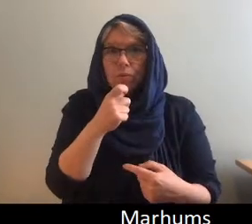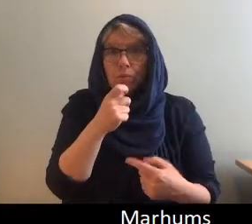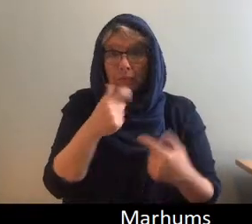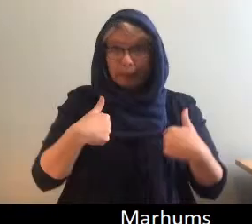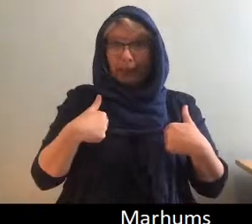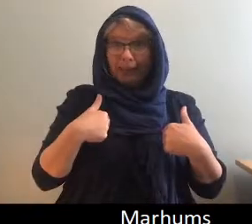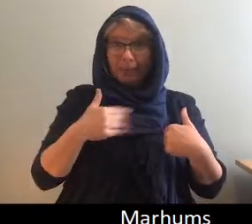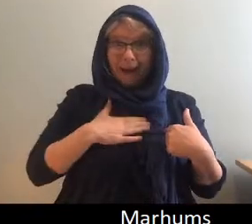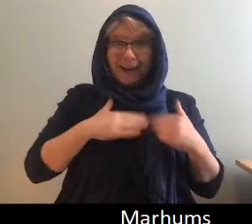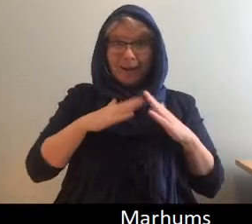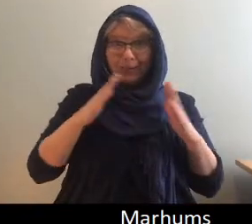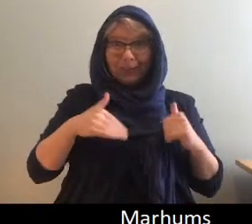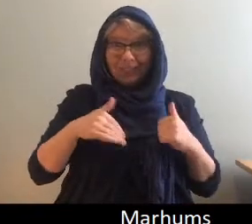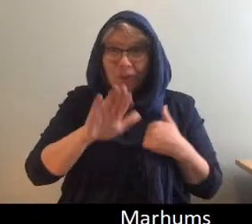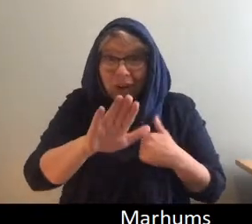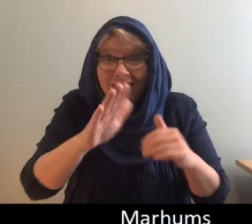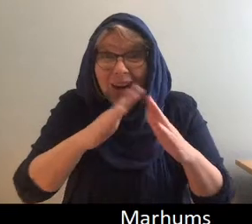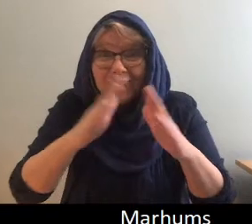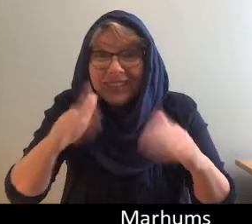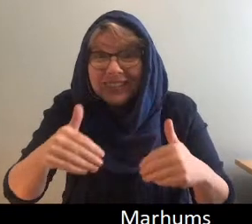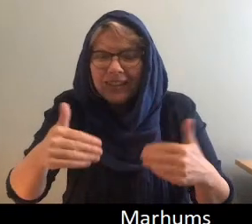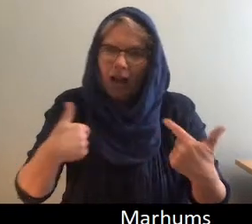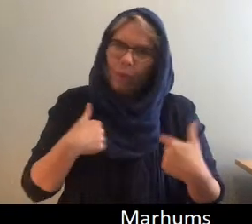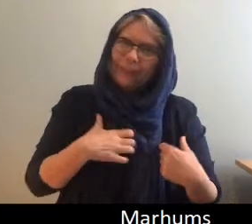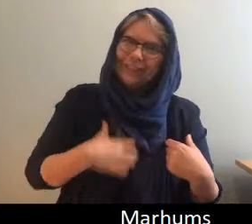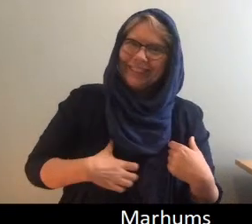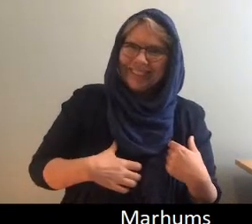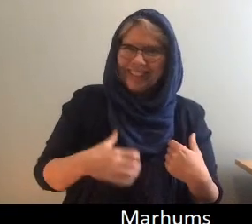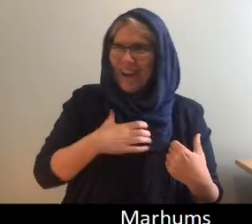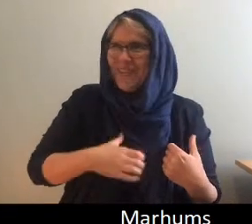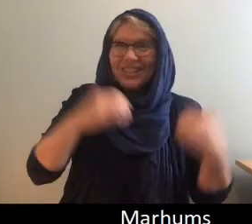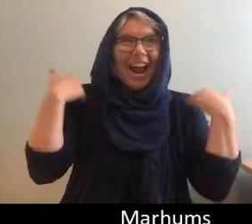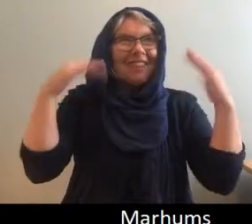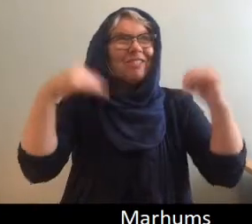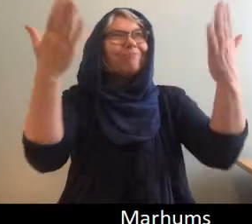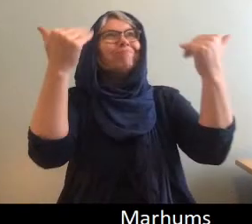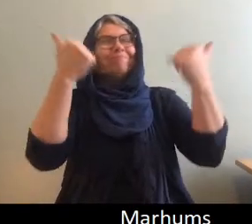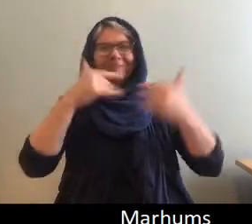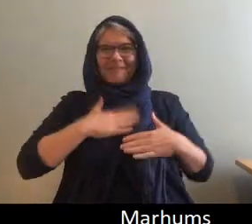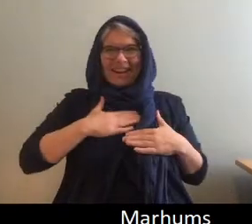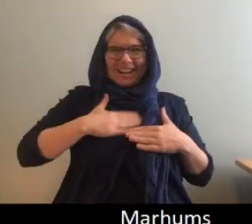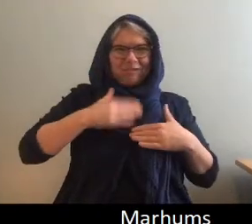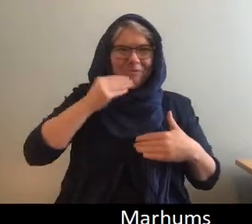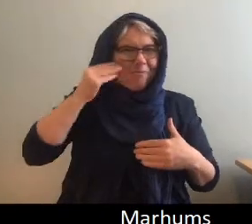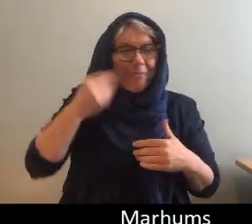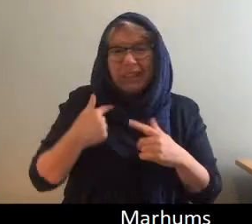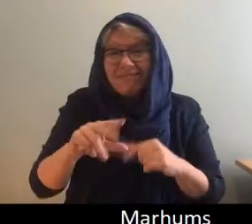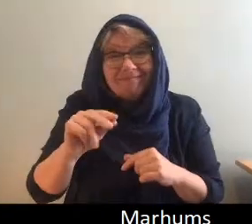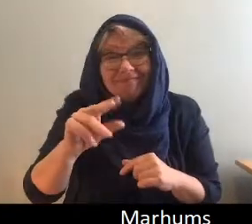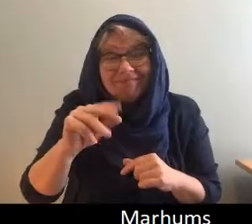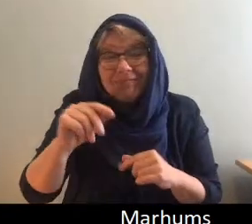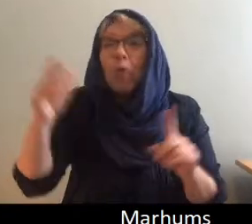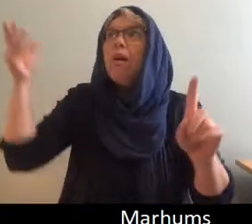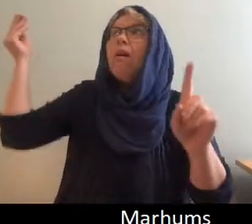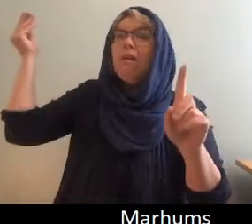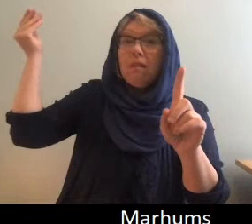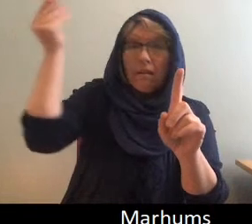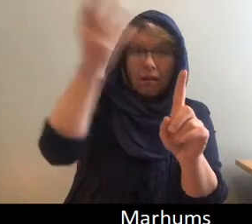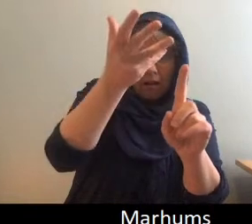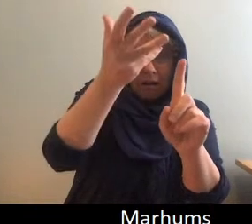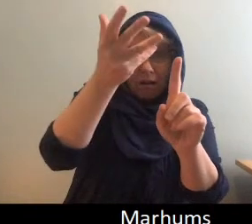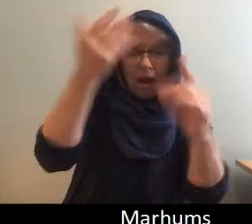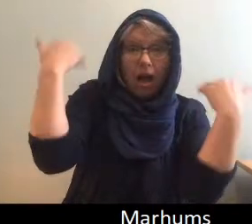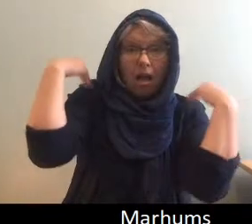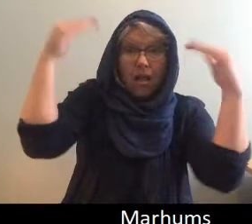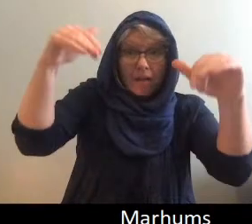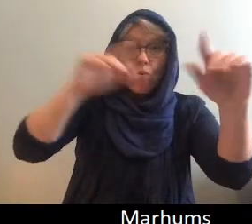this earth. He is the one who is taking the orders, receiving the orders. The malaika are descending to them with those orders. I mean, Amr,